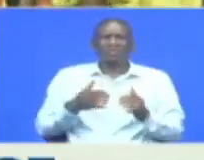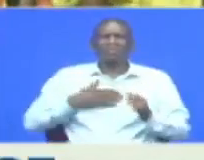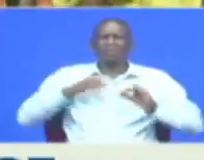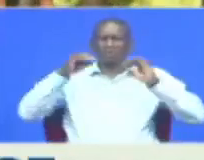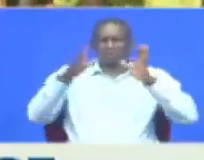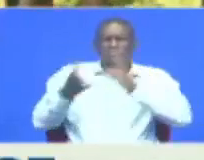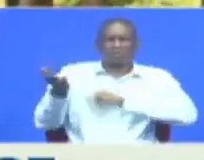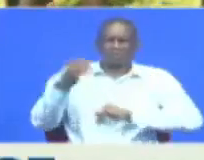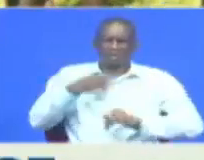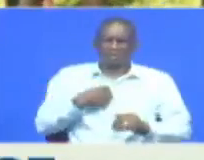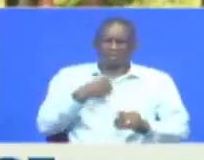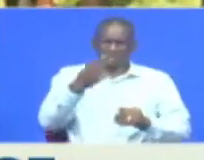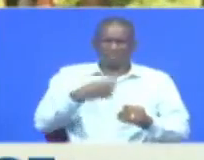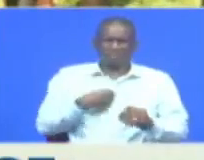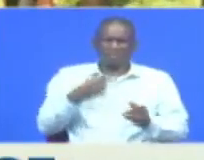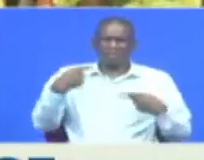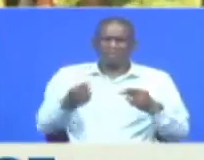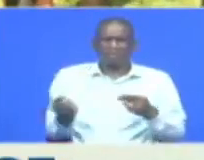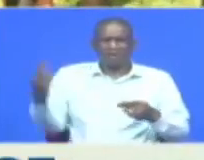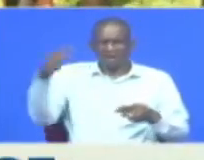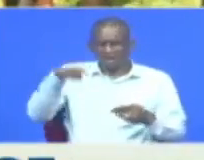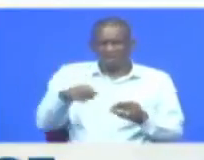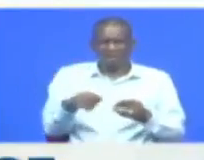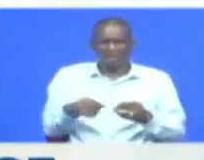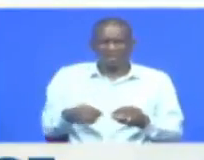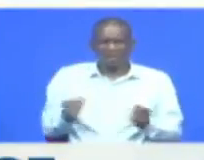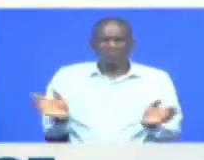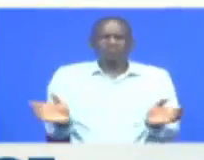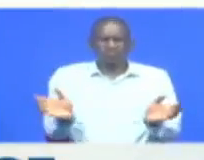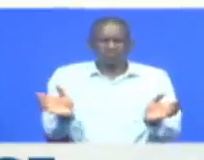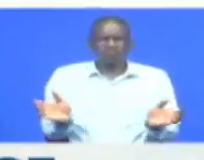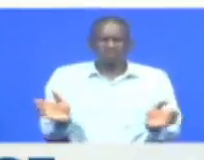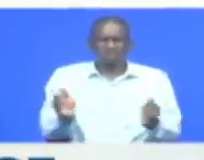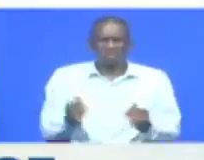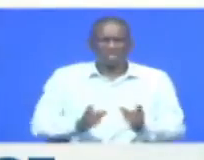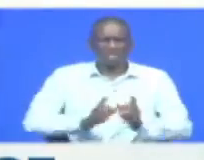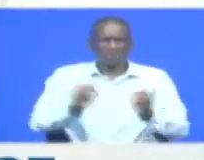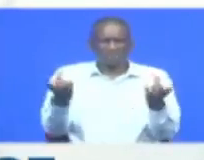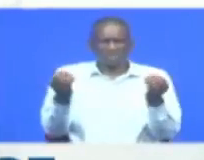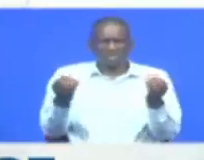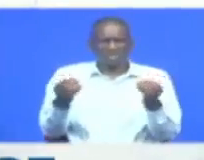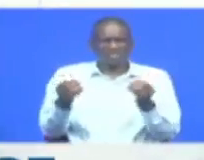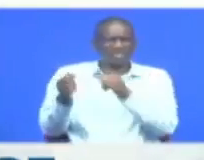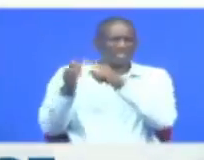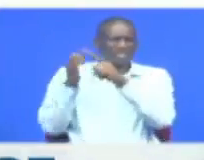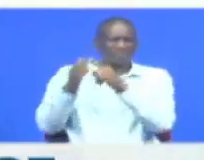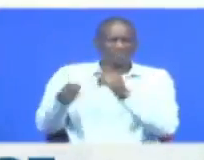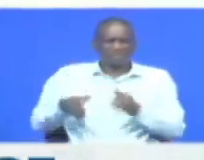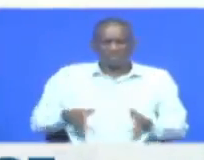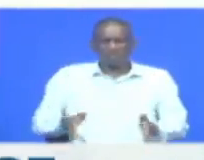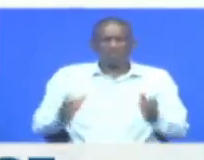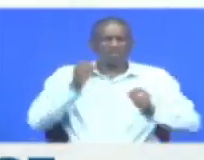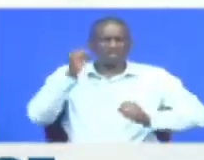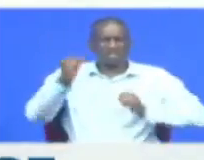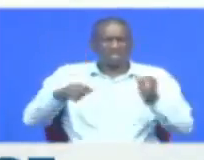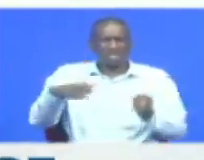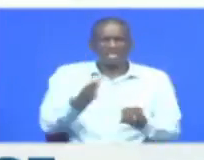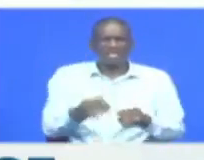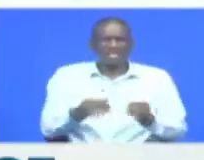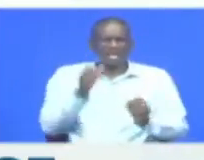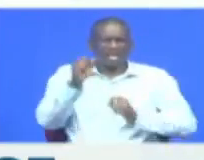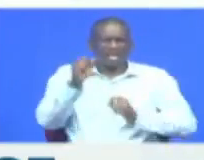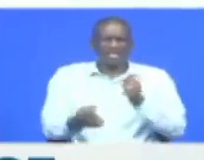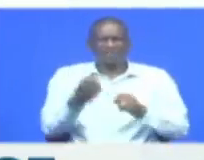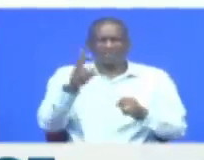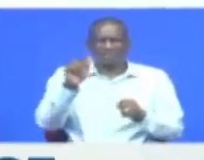nyuma akiniambia watu wanakuja. Bado bush nika. So it has not been an easy experience on the road running. I took the 2 kilometers. I'm glad